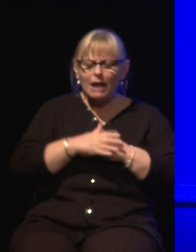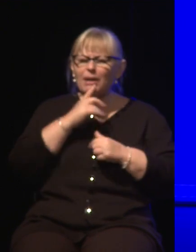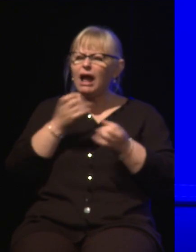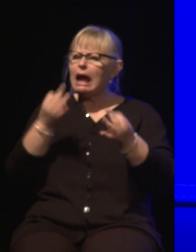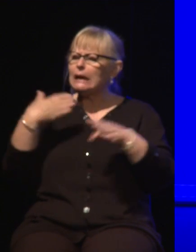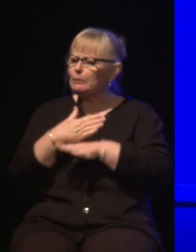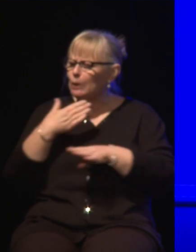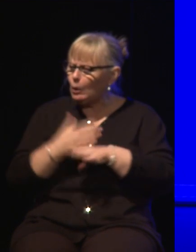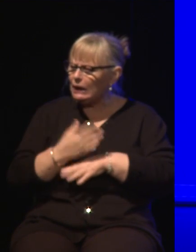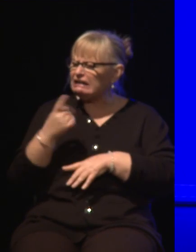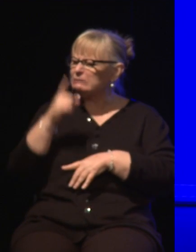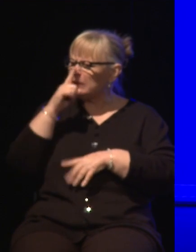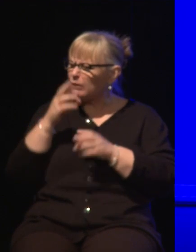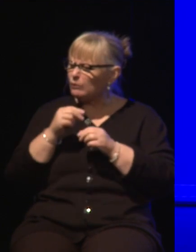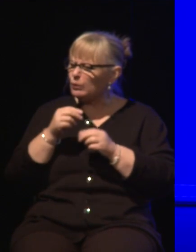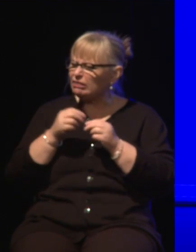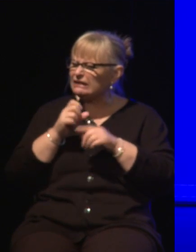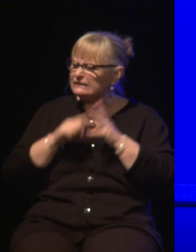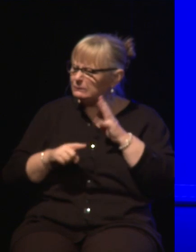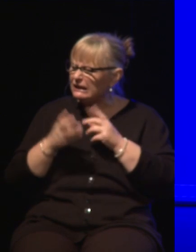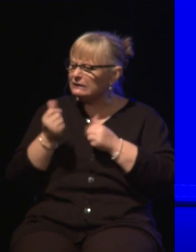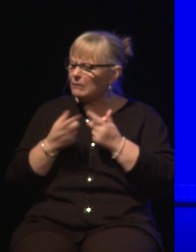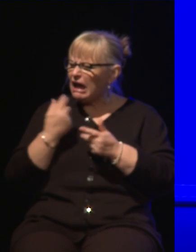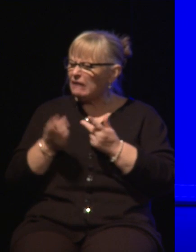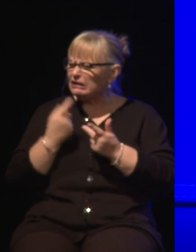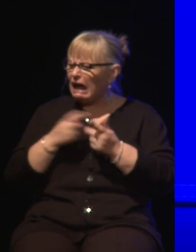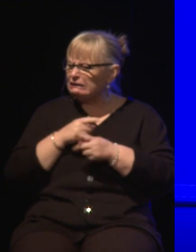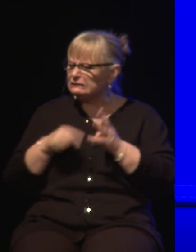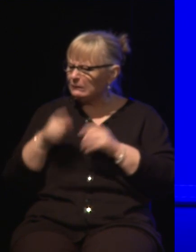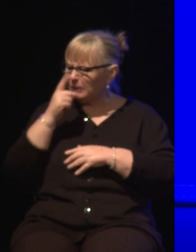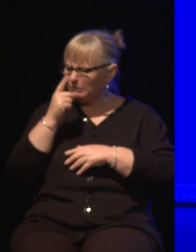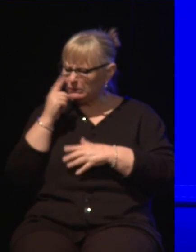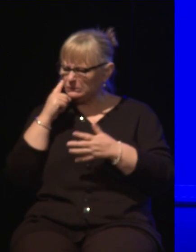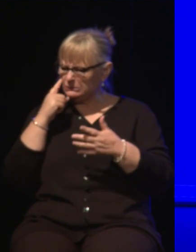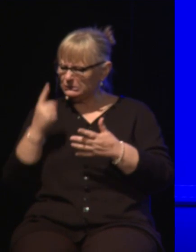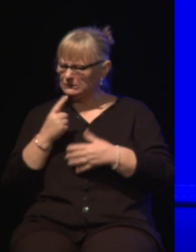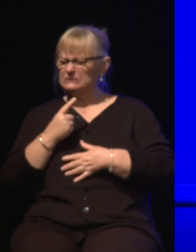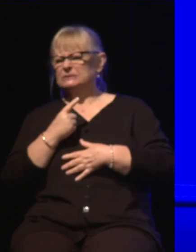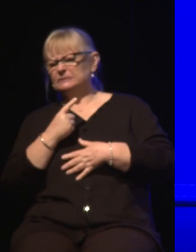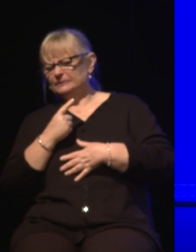payments for people with disability and some of the other payments, we often see them as